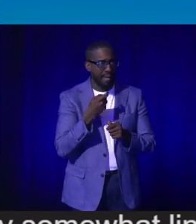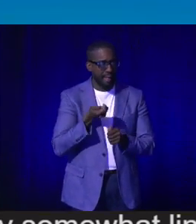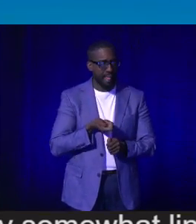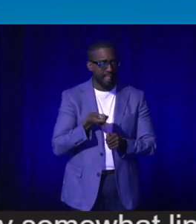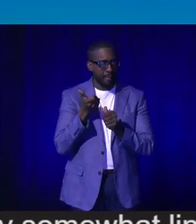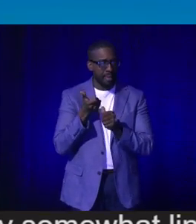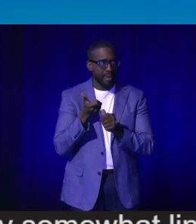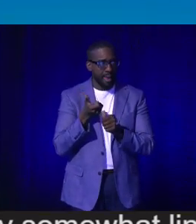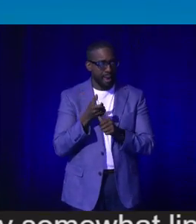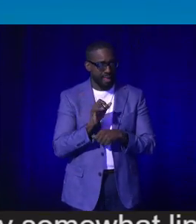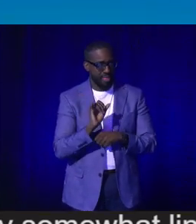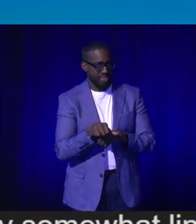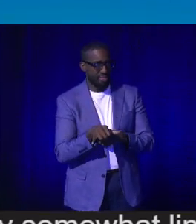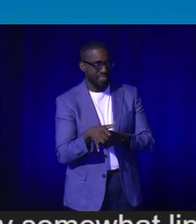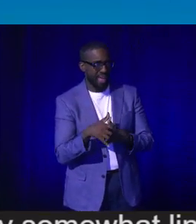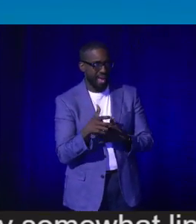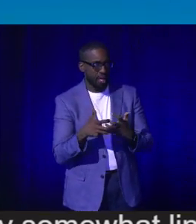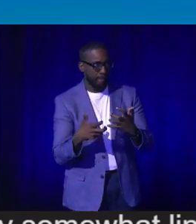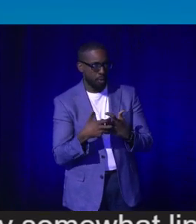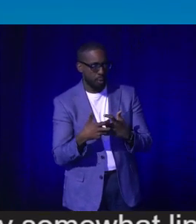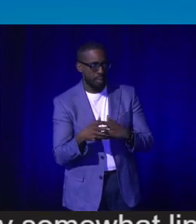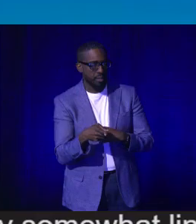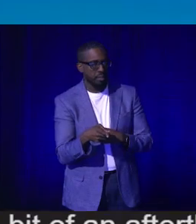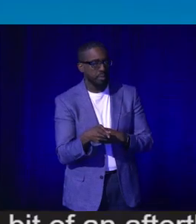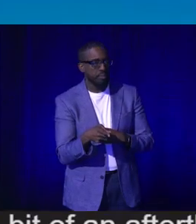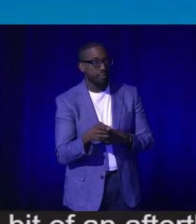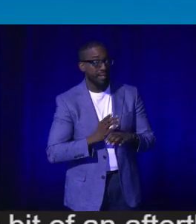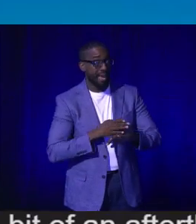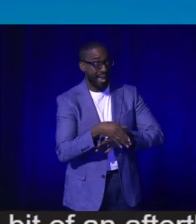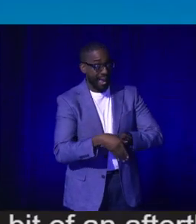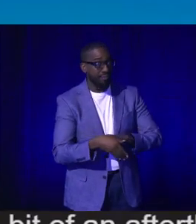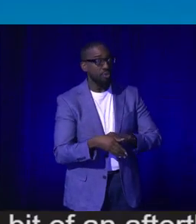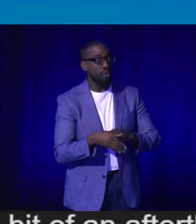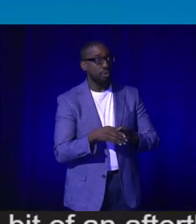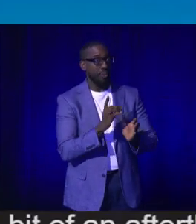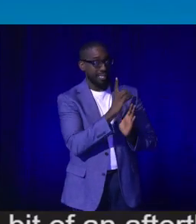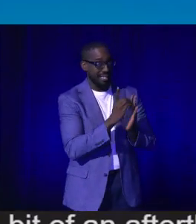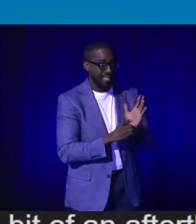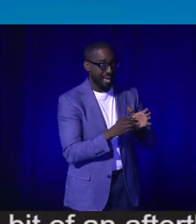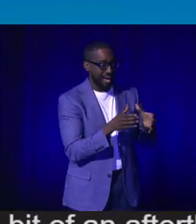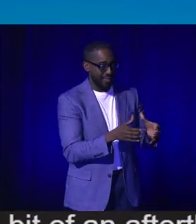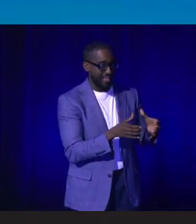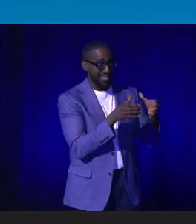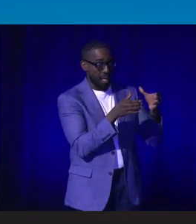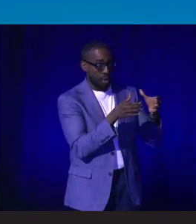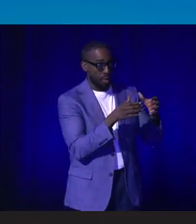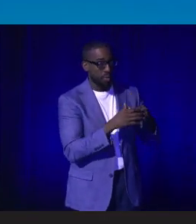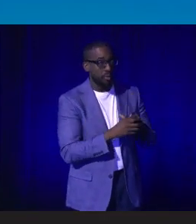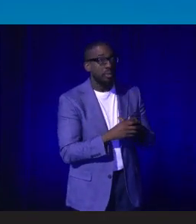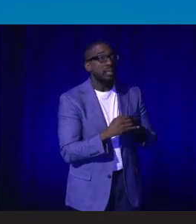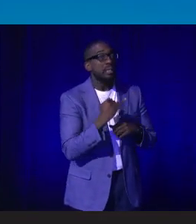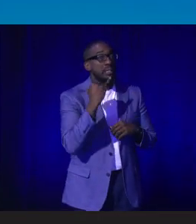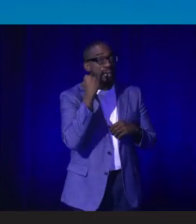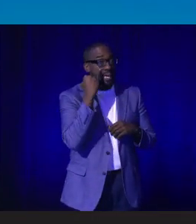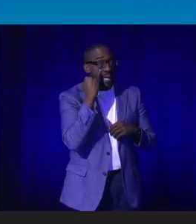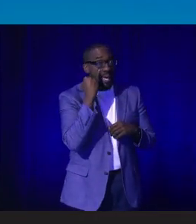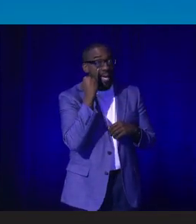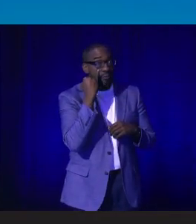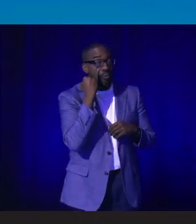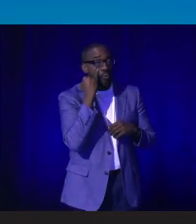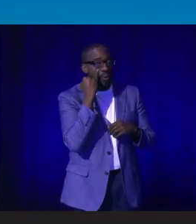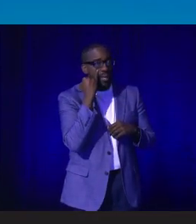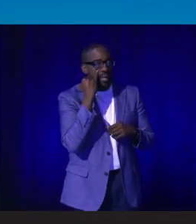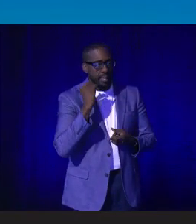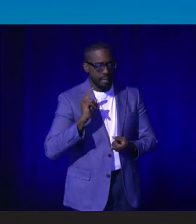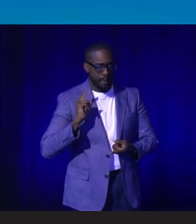apply cooling, after we design the cell. But if we are minimizing the thermal